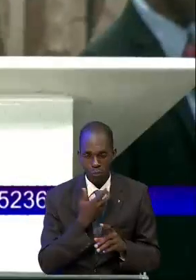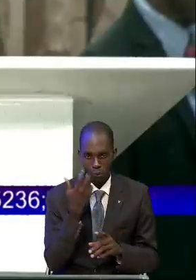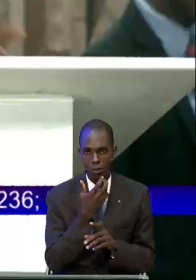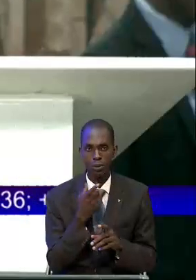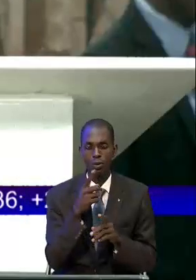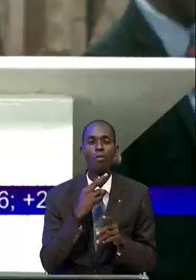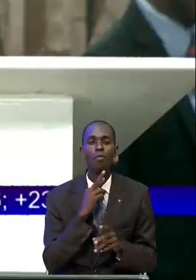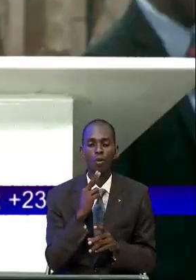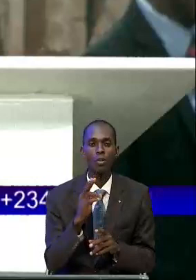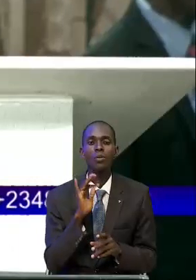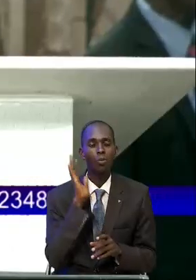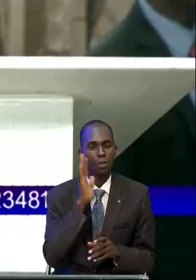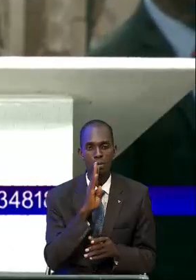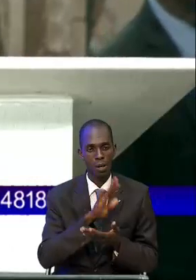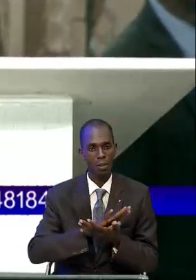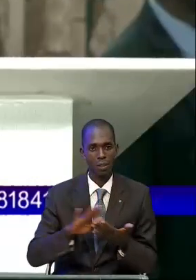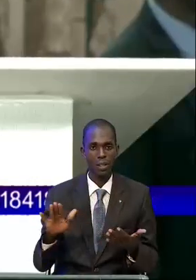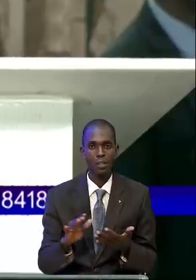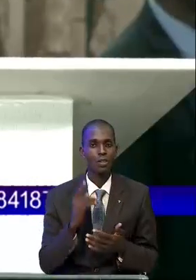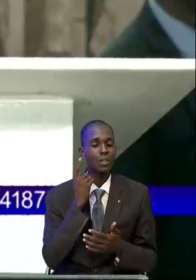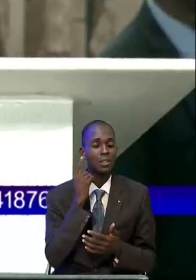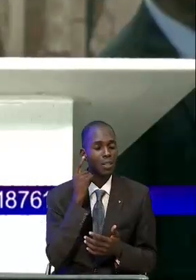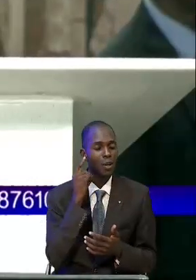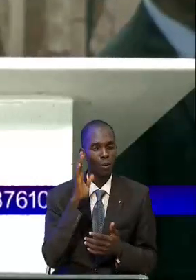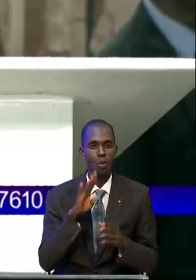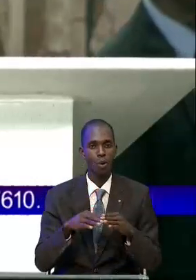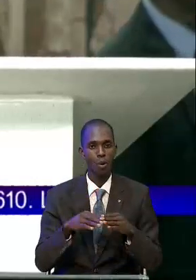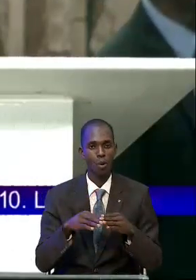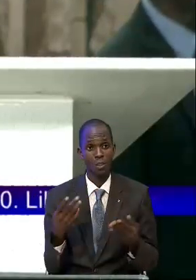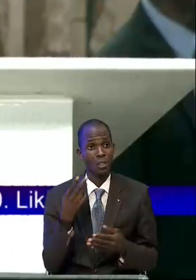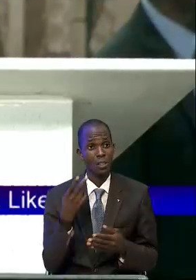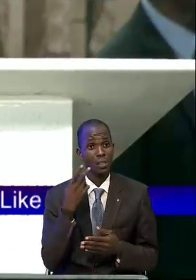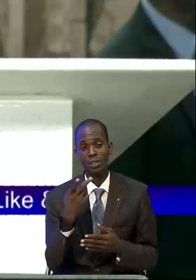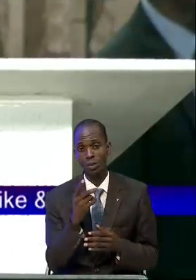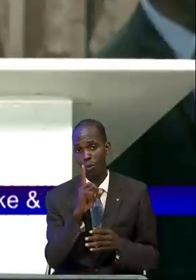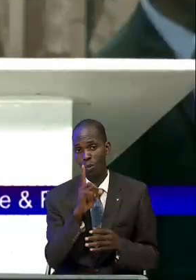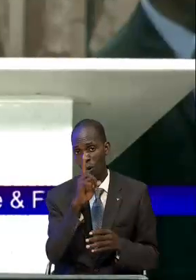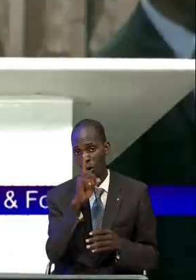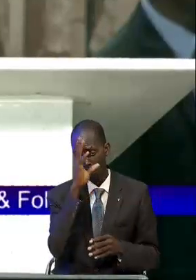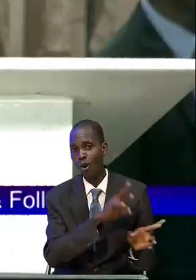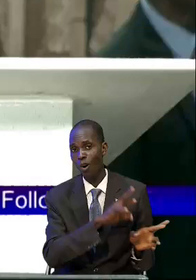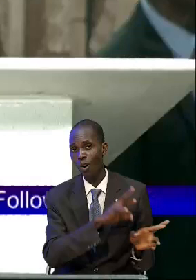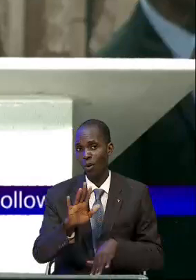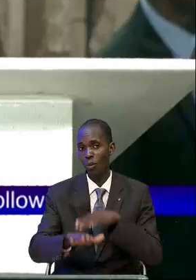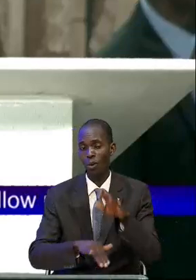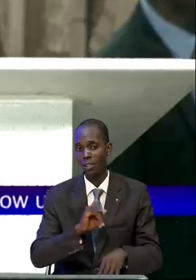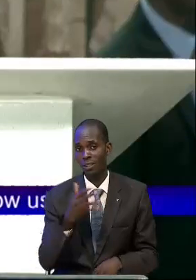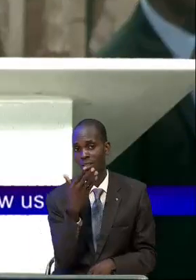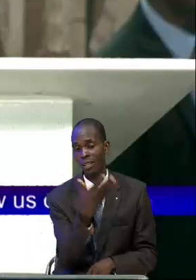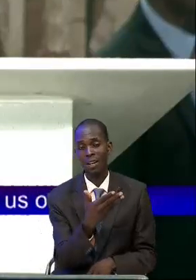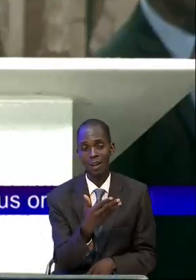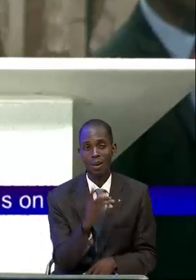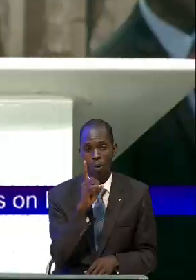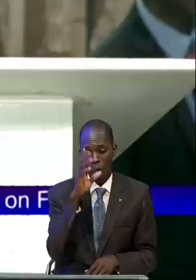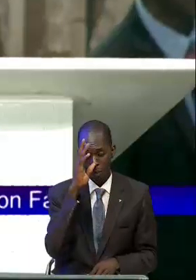all the location, check yourself. As you see already, see